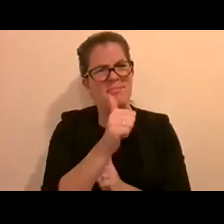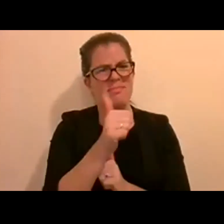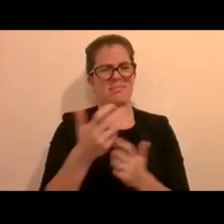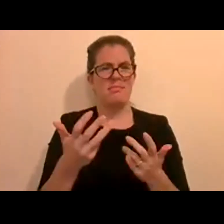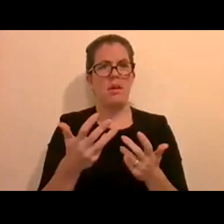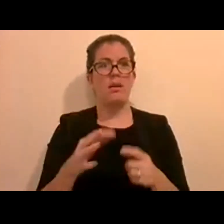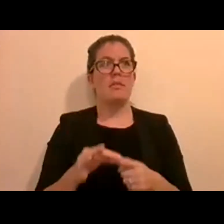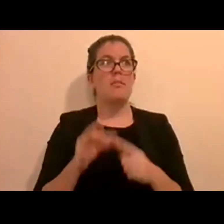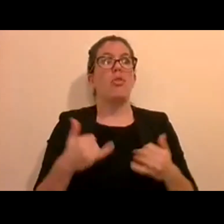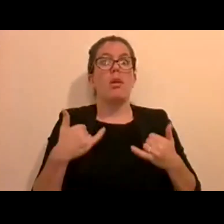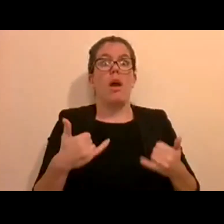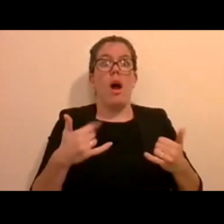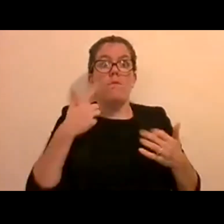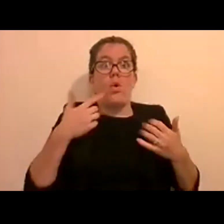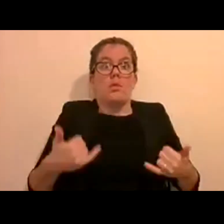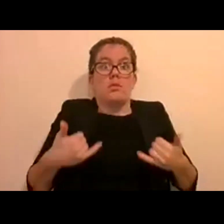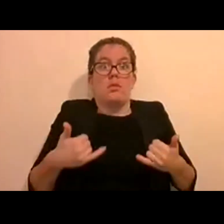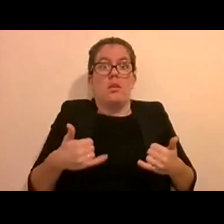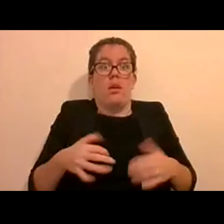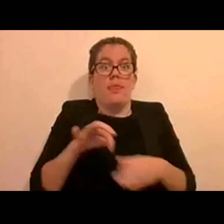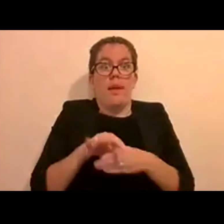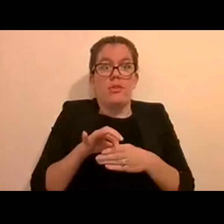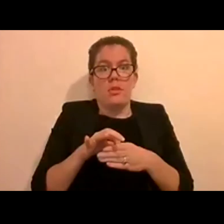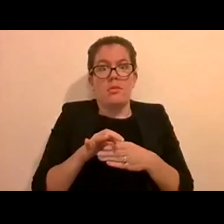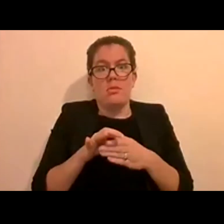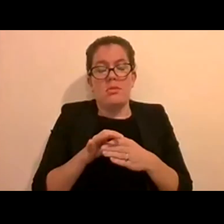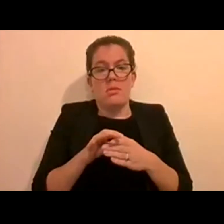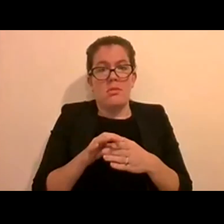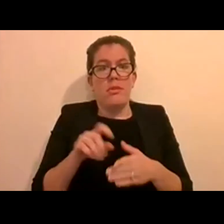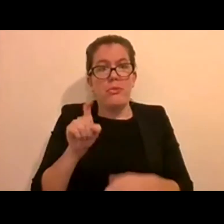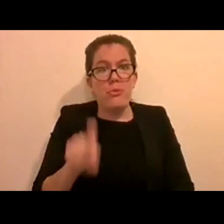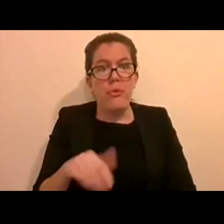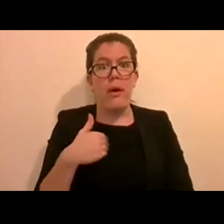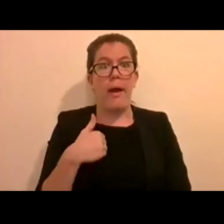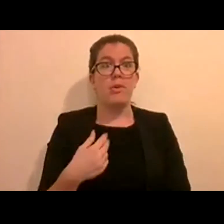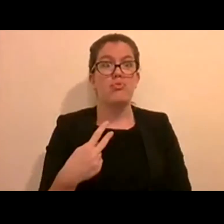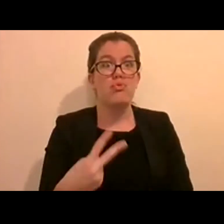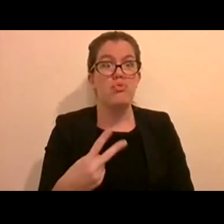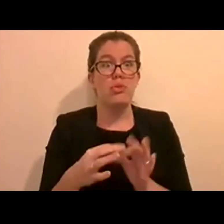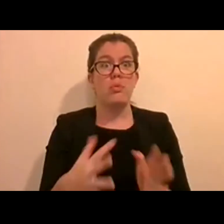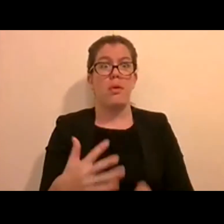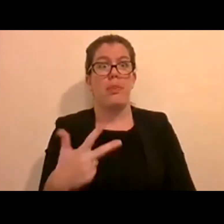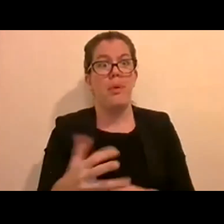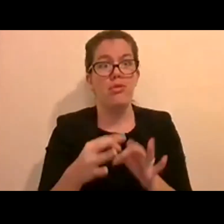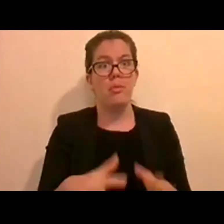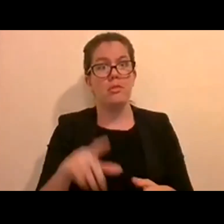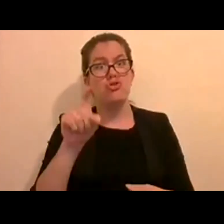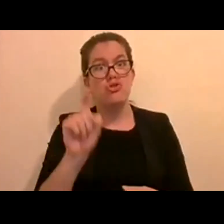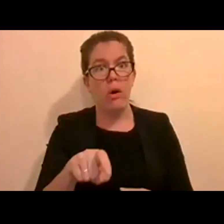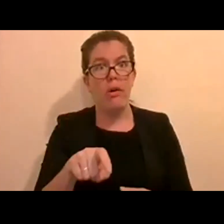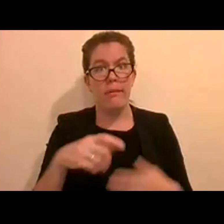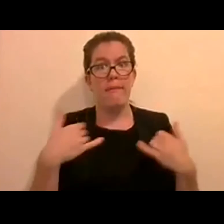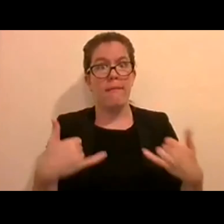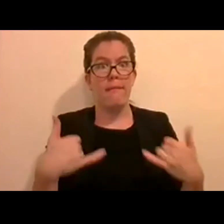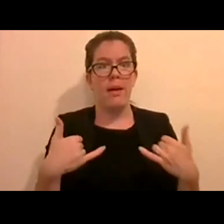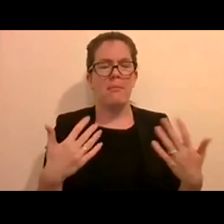now in this election, if there's ever time to have 2 interpreters or 3 interpreters or whatever, this would be a good one. So